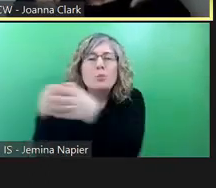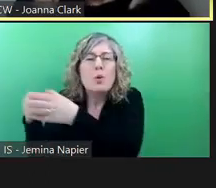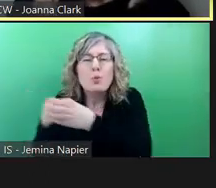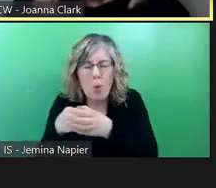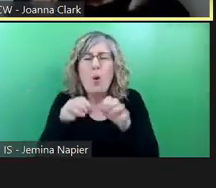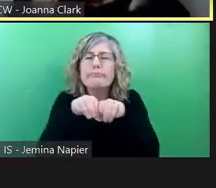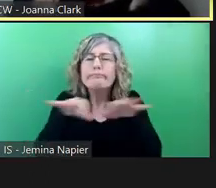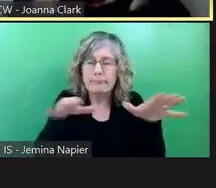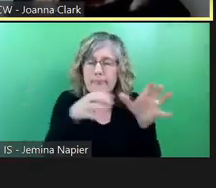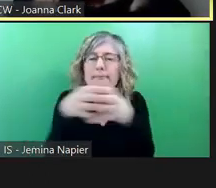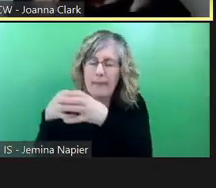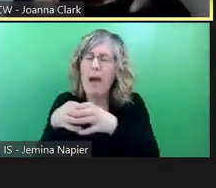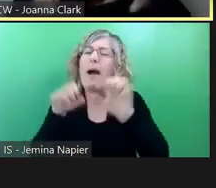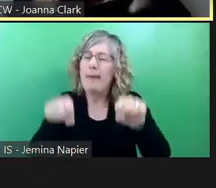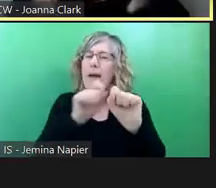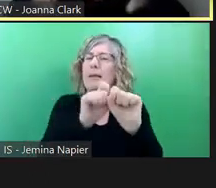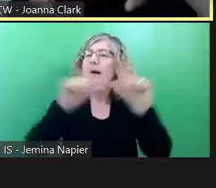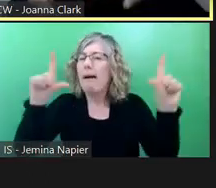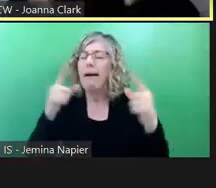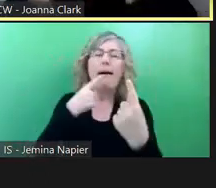be encouraging you to see each other.